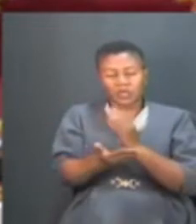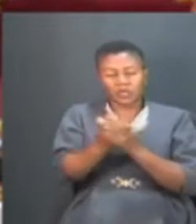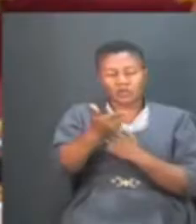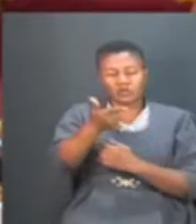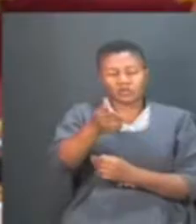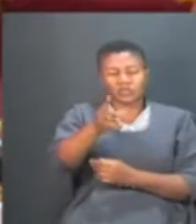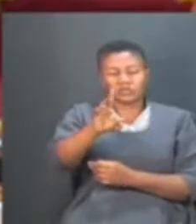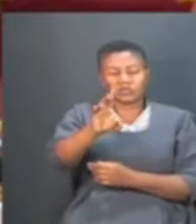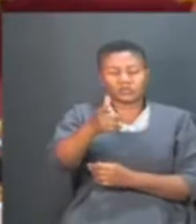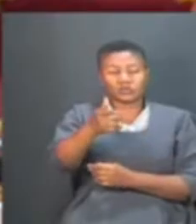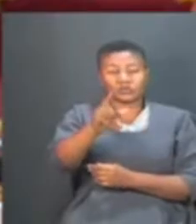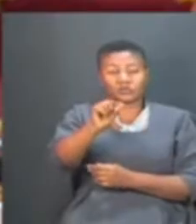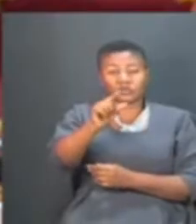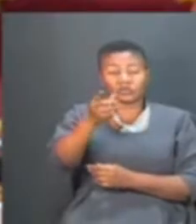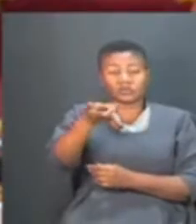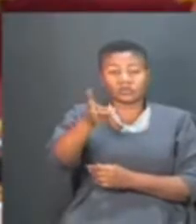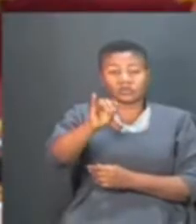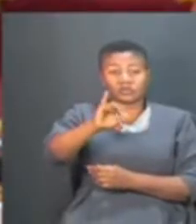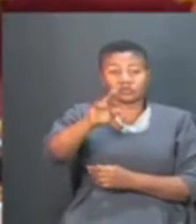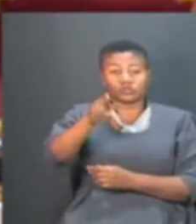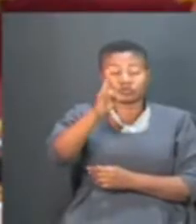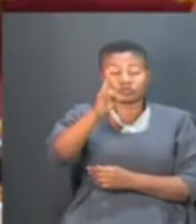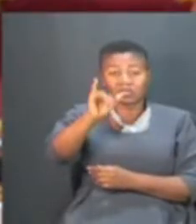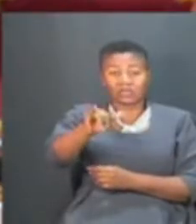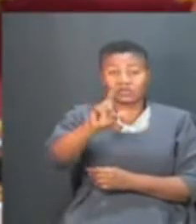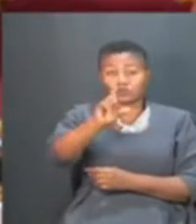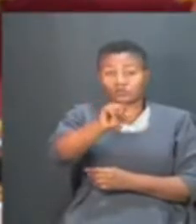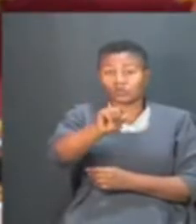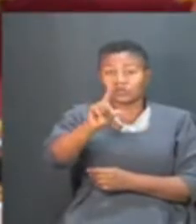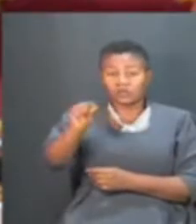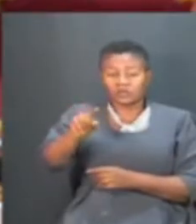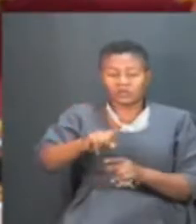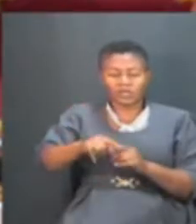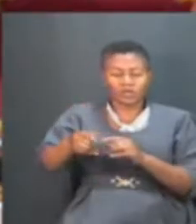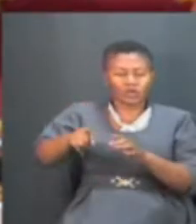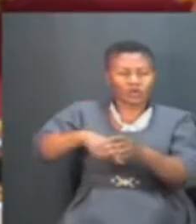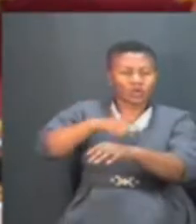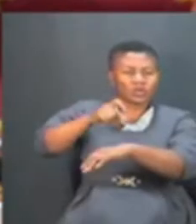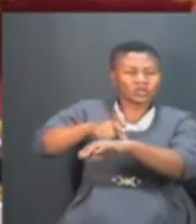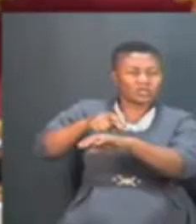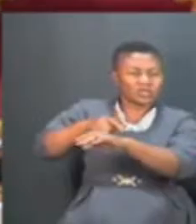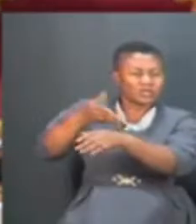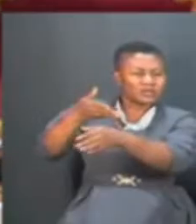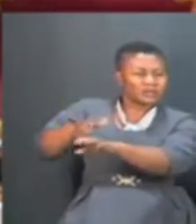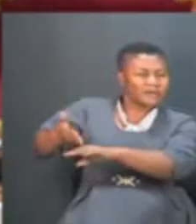2020, which has since elapsed. Physical progress of the work is